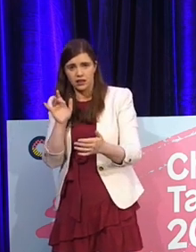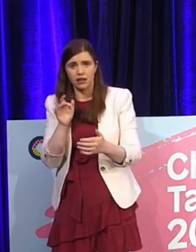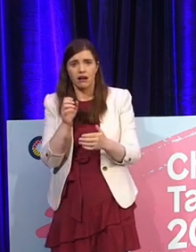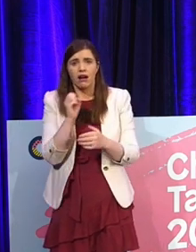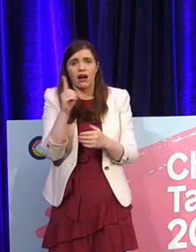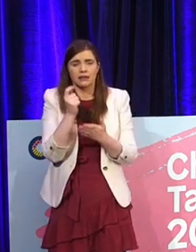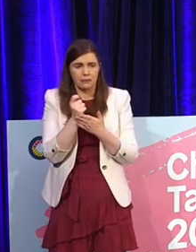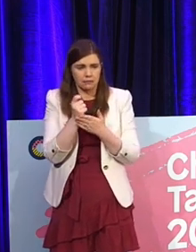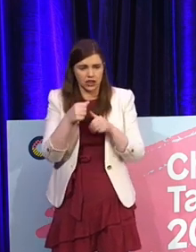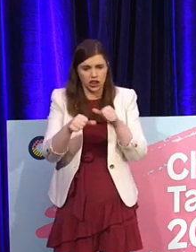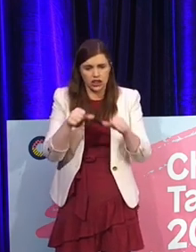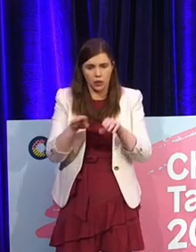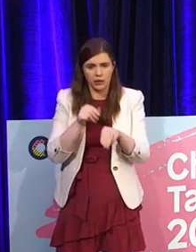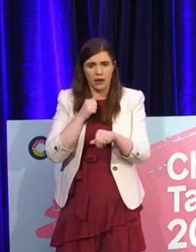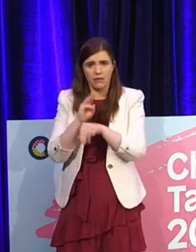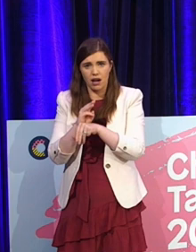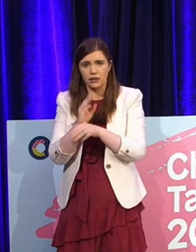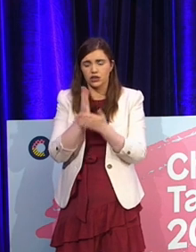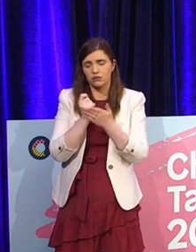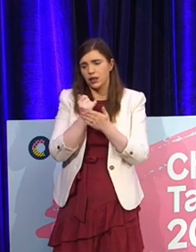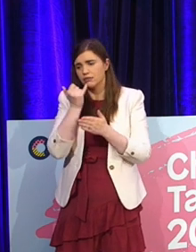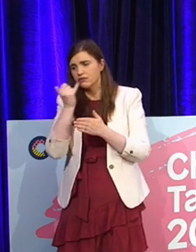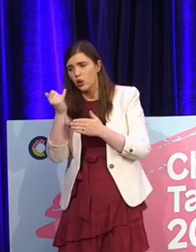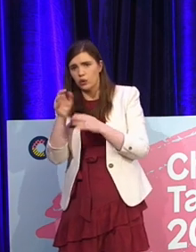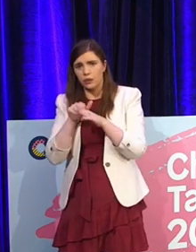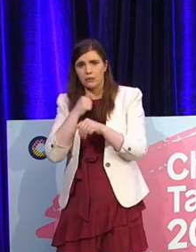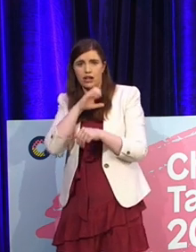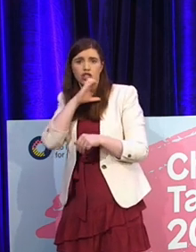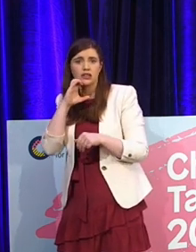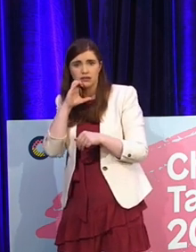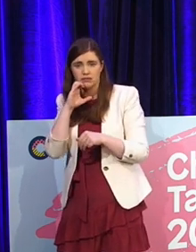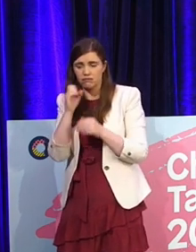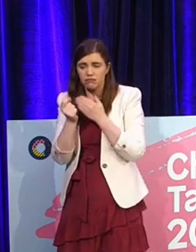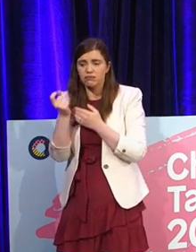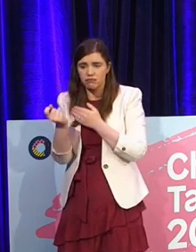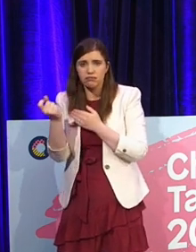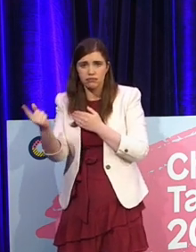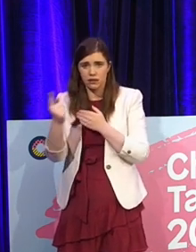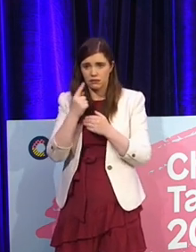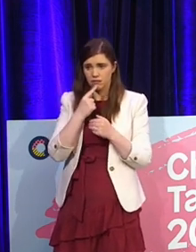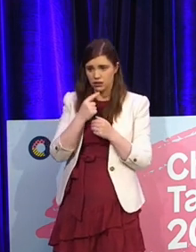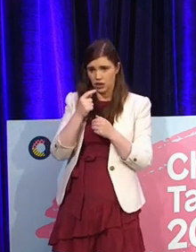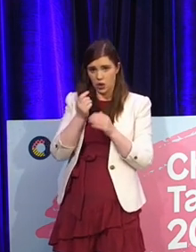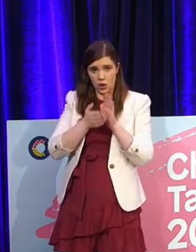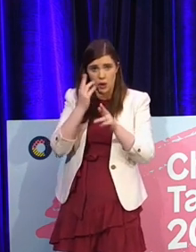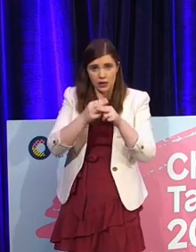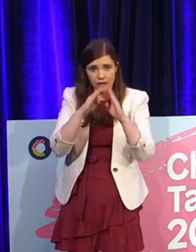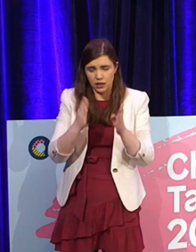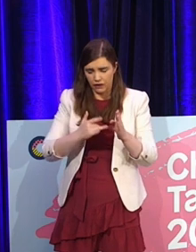mum and talk to my cousin on the phone. That was pretty much it. The thought of leaving the house was